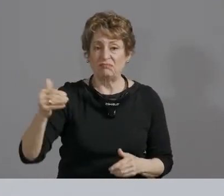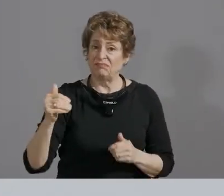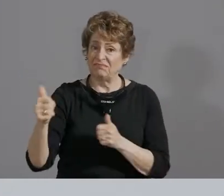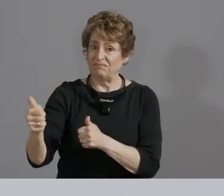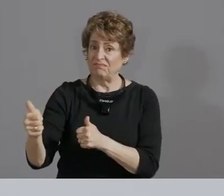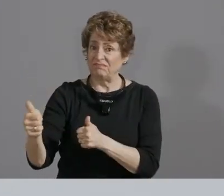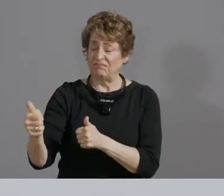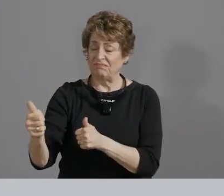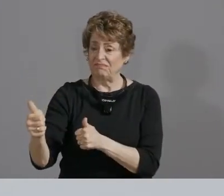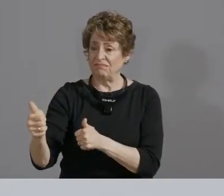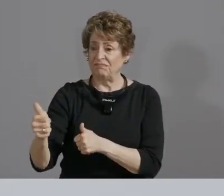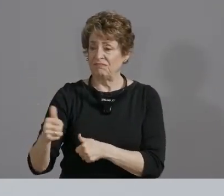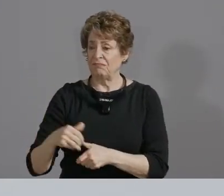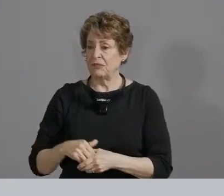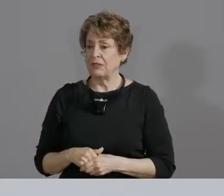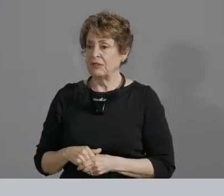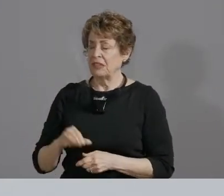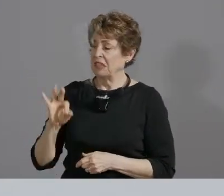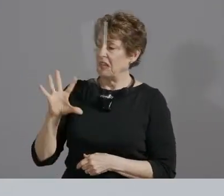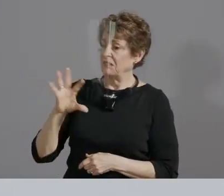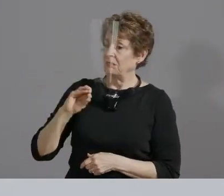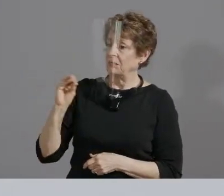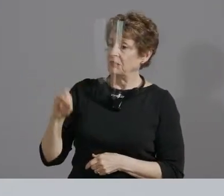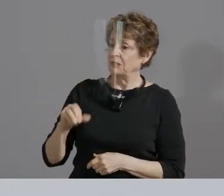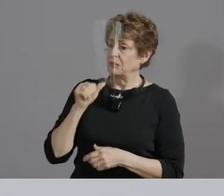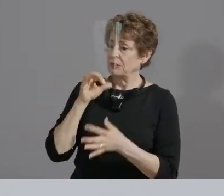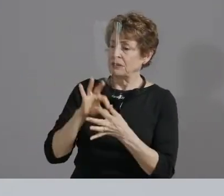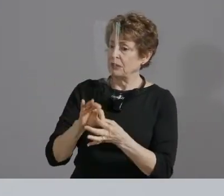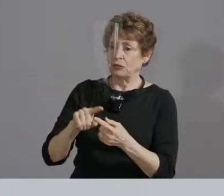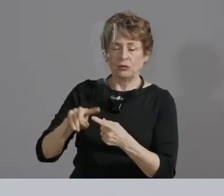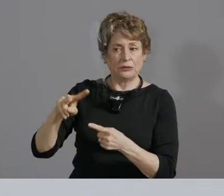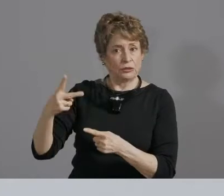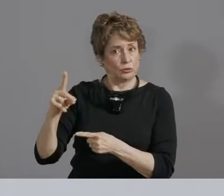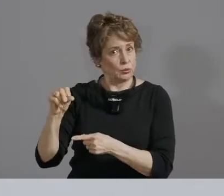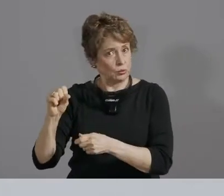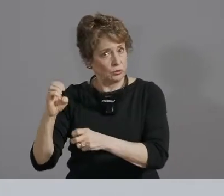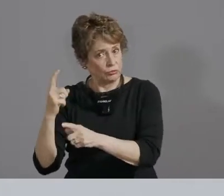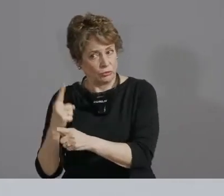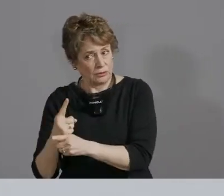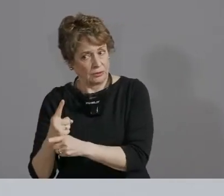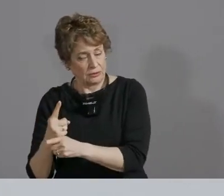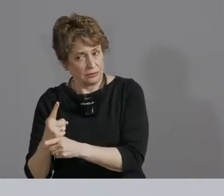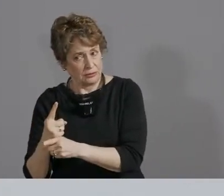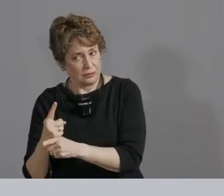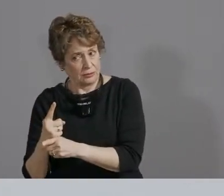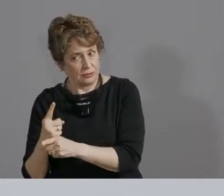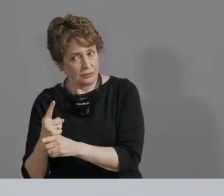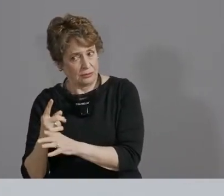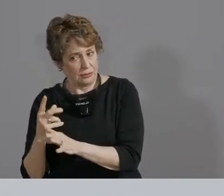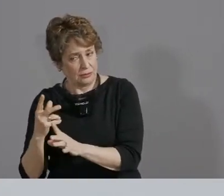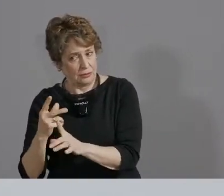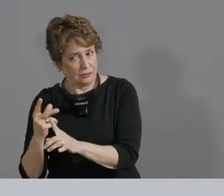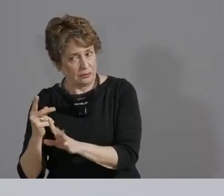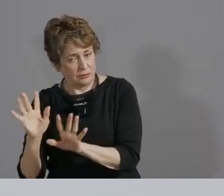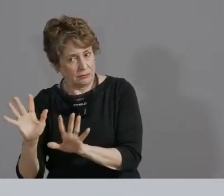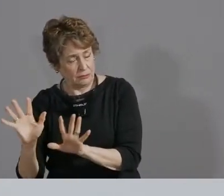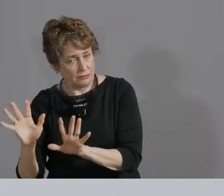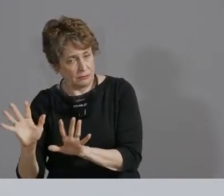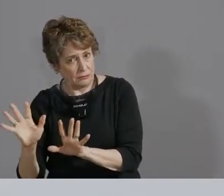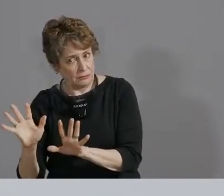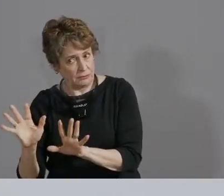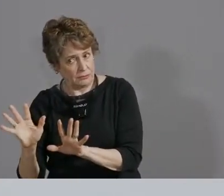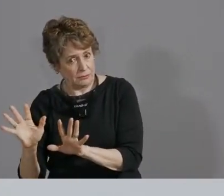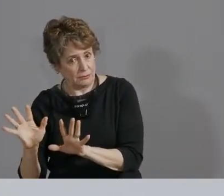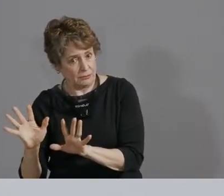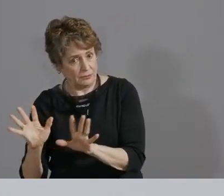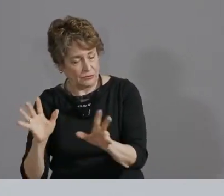second doses or anything of that sort, the utilization? Right, so that is just total doses administered over total doses ordered.